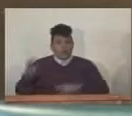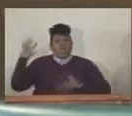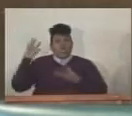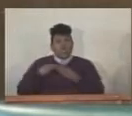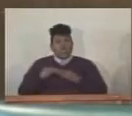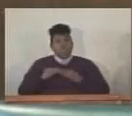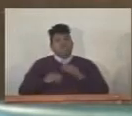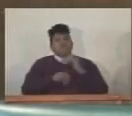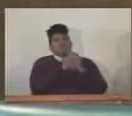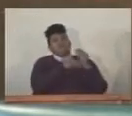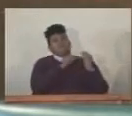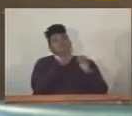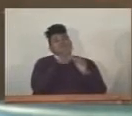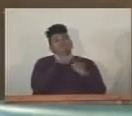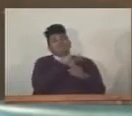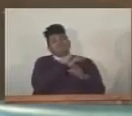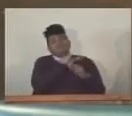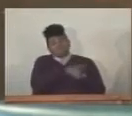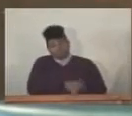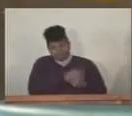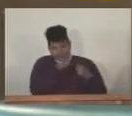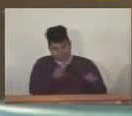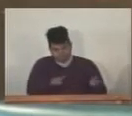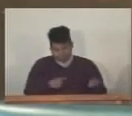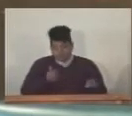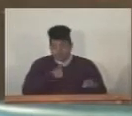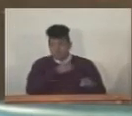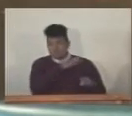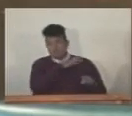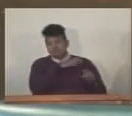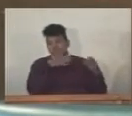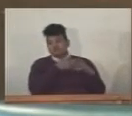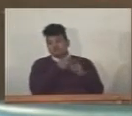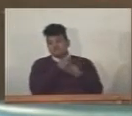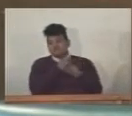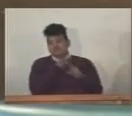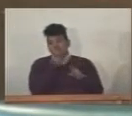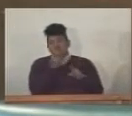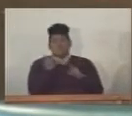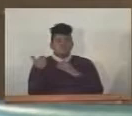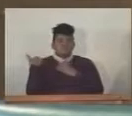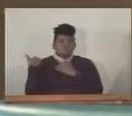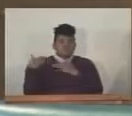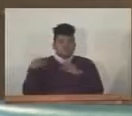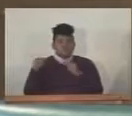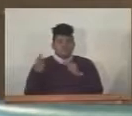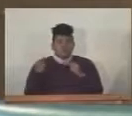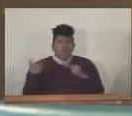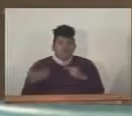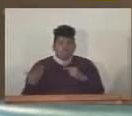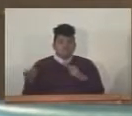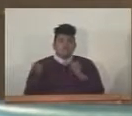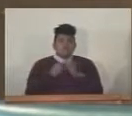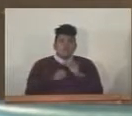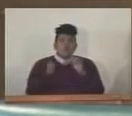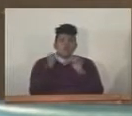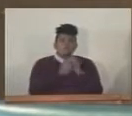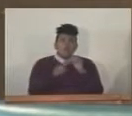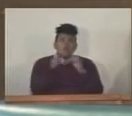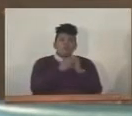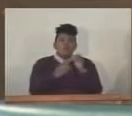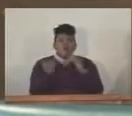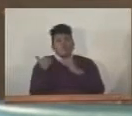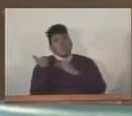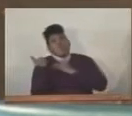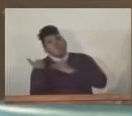police force. We have a police force. It is obliged to take on every day more and more arduous